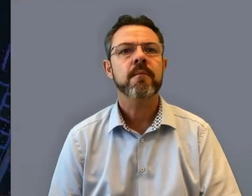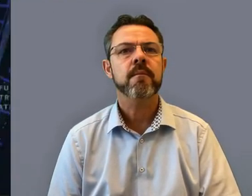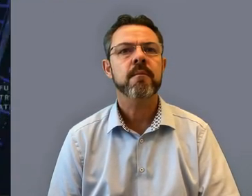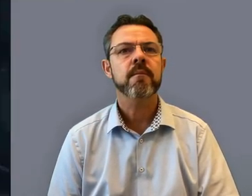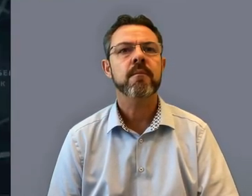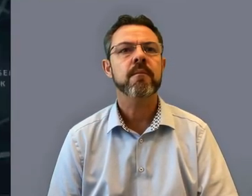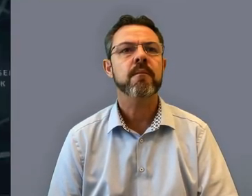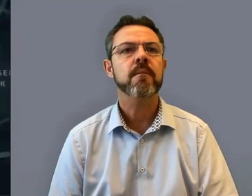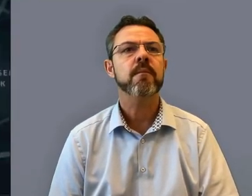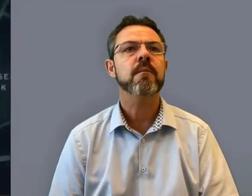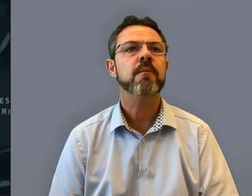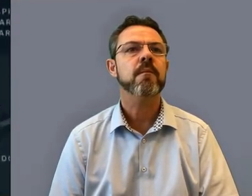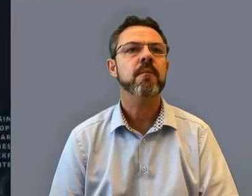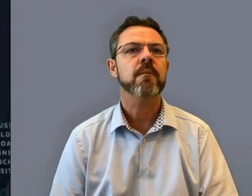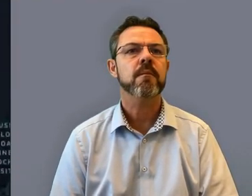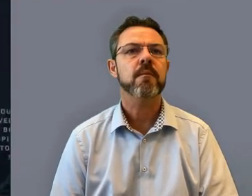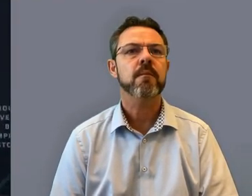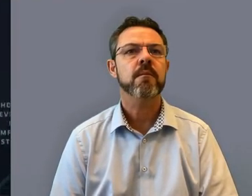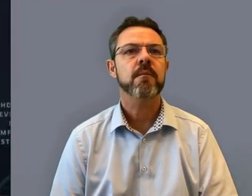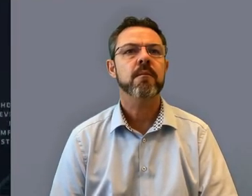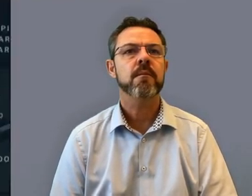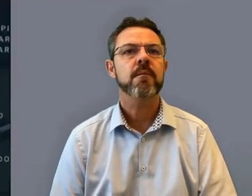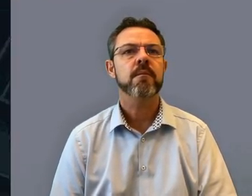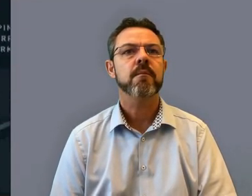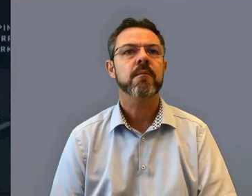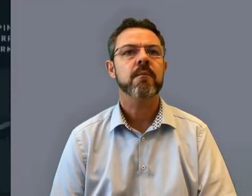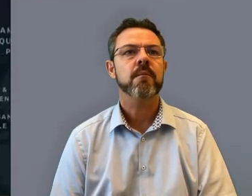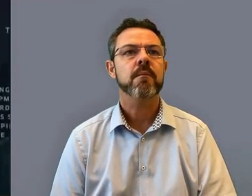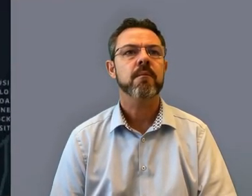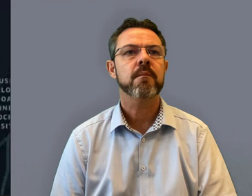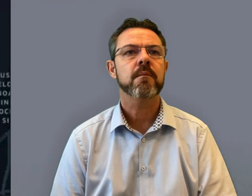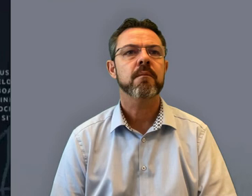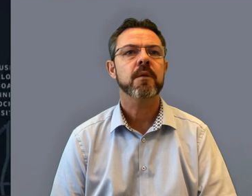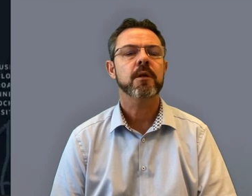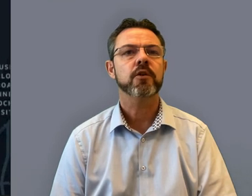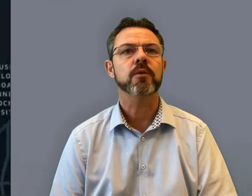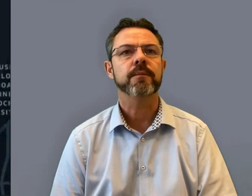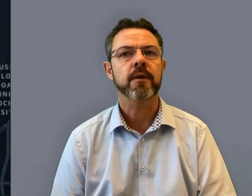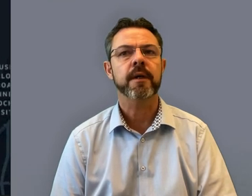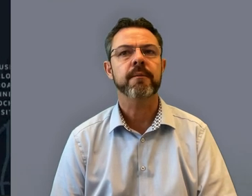area, as small as it looks, probably has around 20 or 30,000 collection points already,